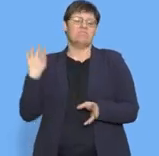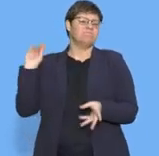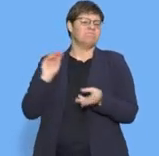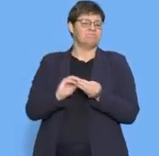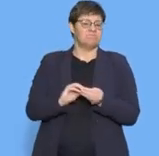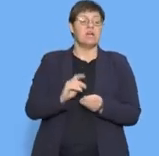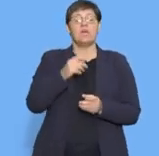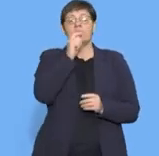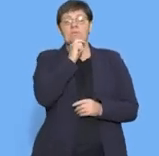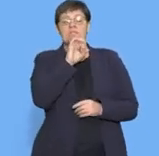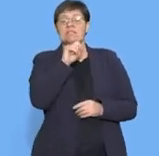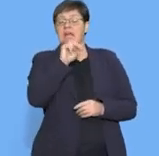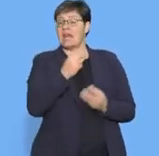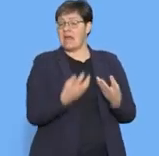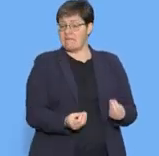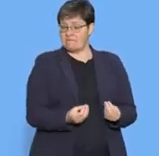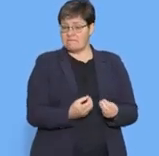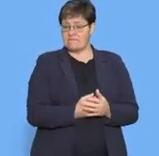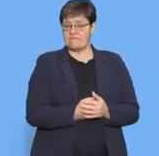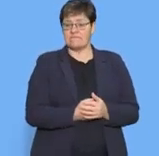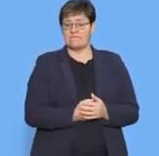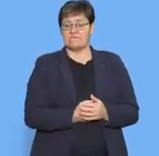quickly, we use the sine rule when we have